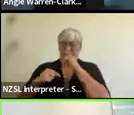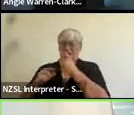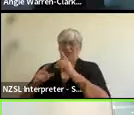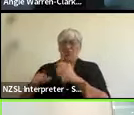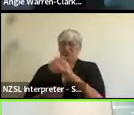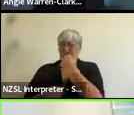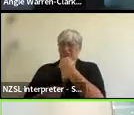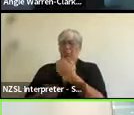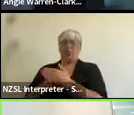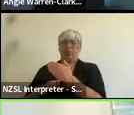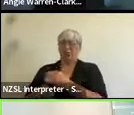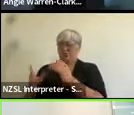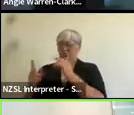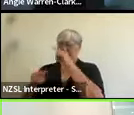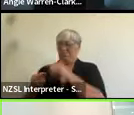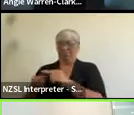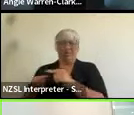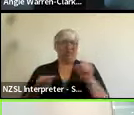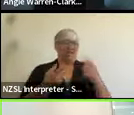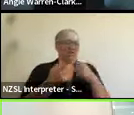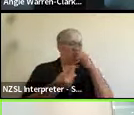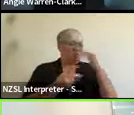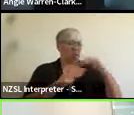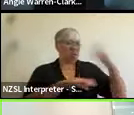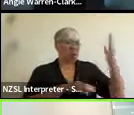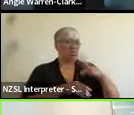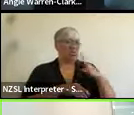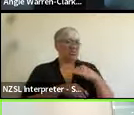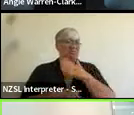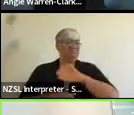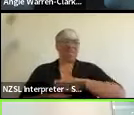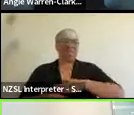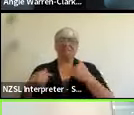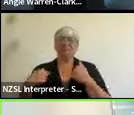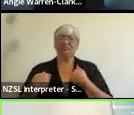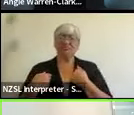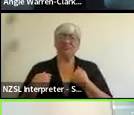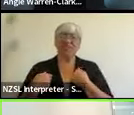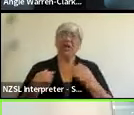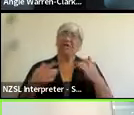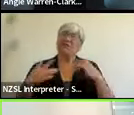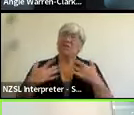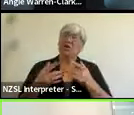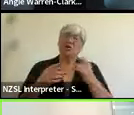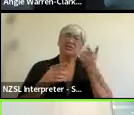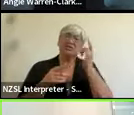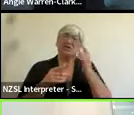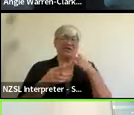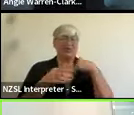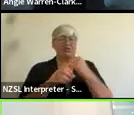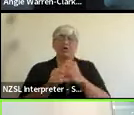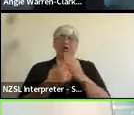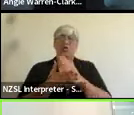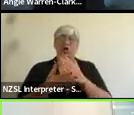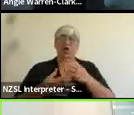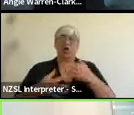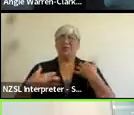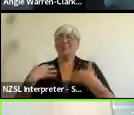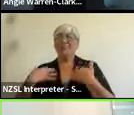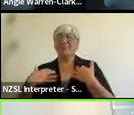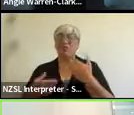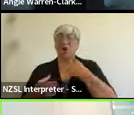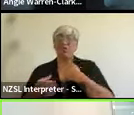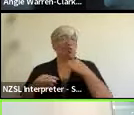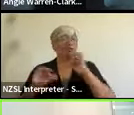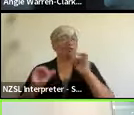doing sophisticated work. But to make sure that the teachers are aspirational for them. We signed up to the UN